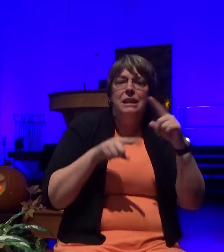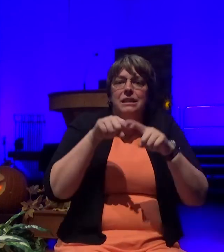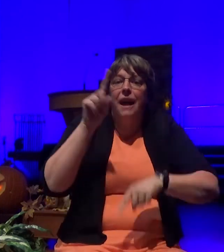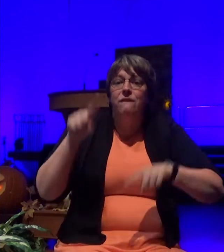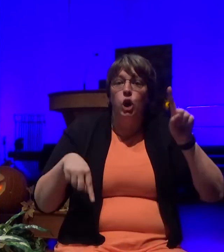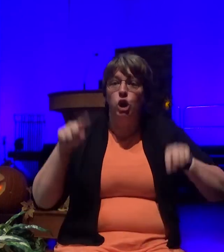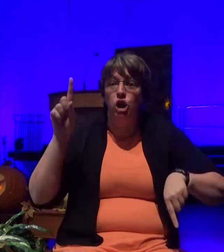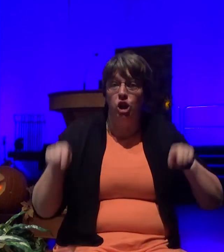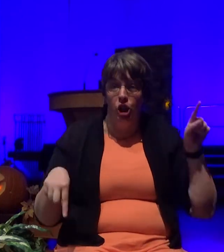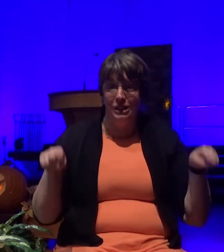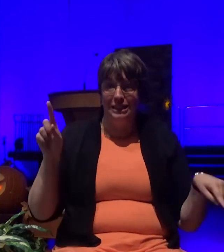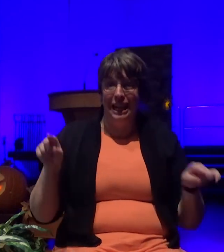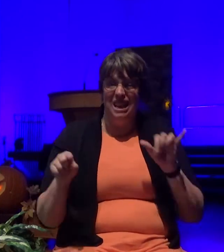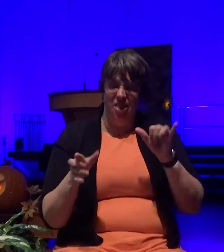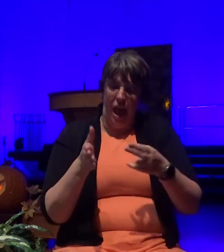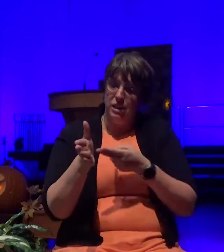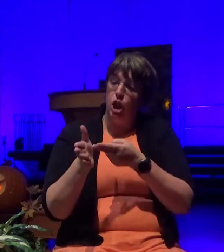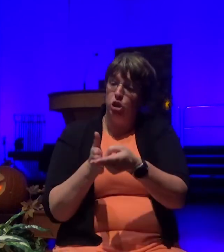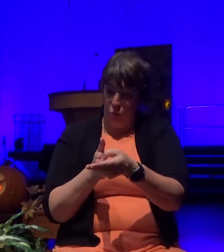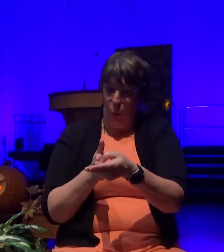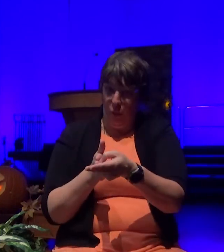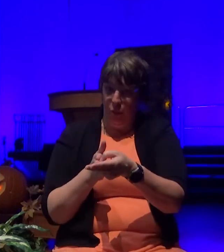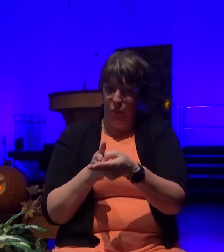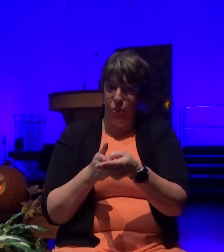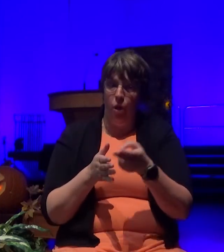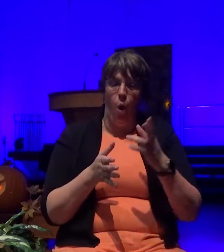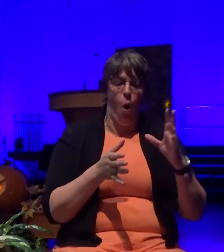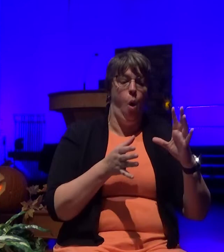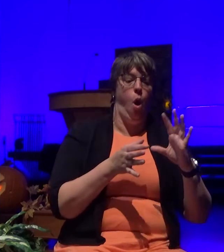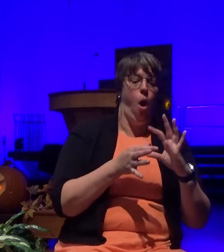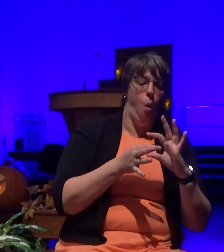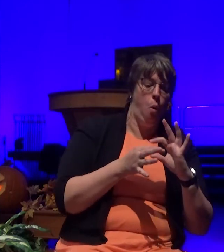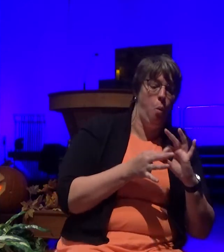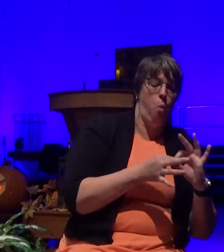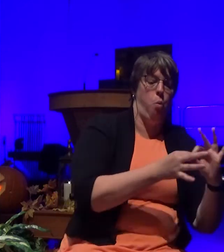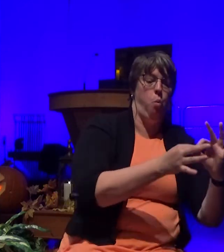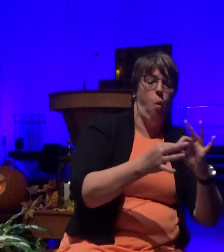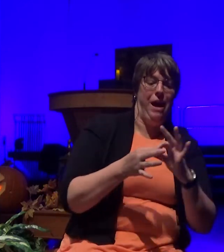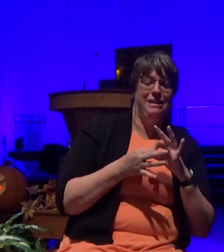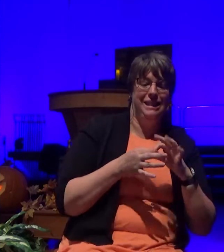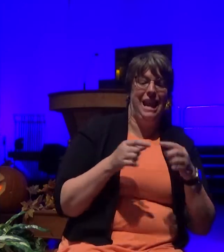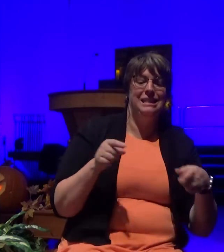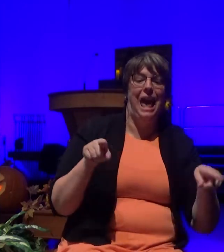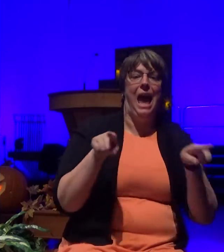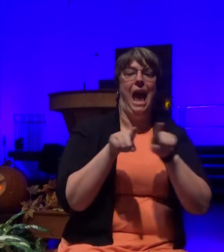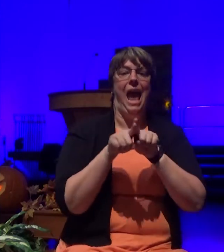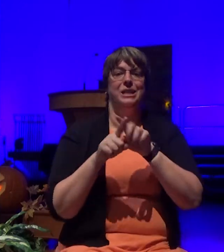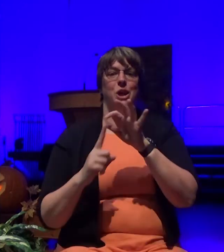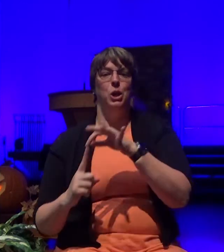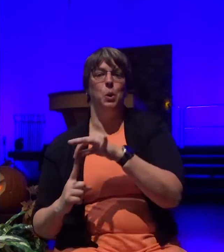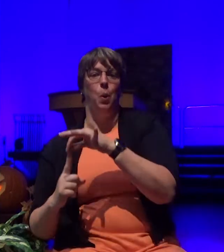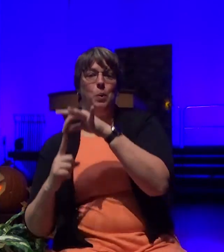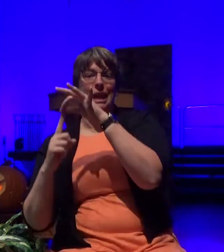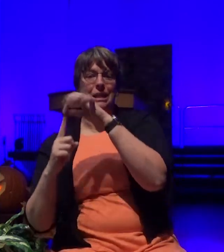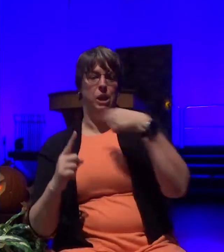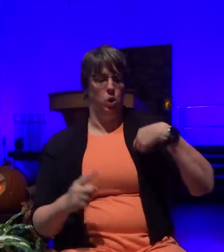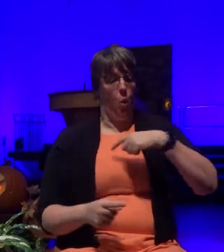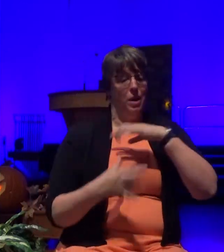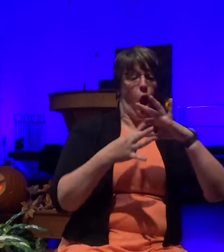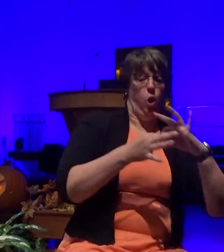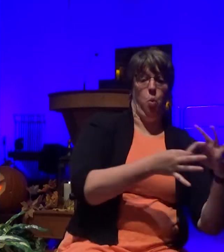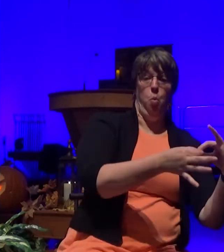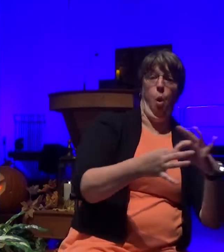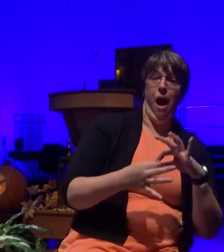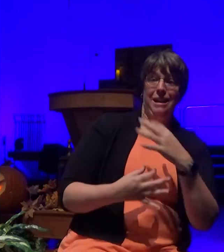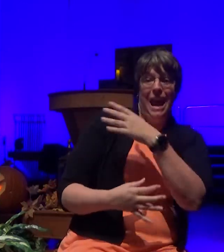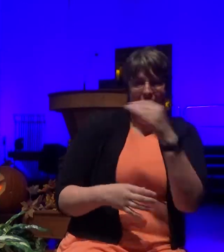too. Oneness as uniqueness. We are one and diverse. So there isn't just one